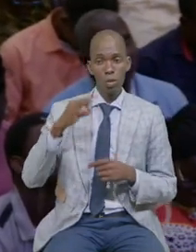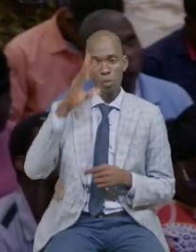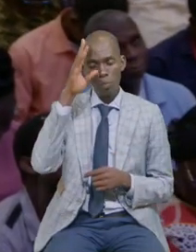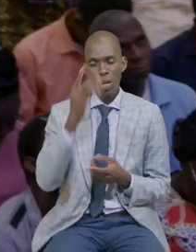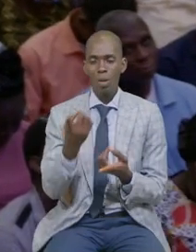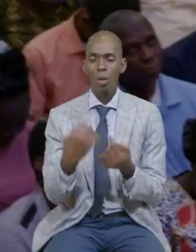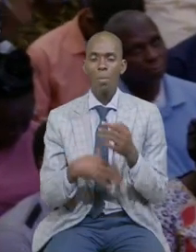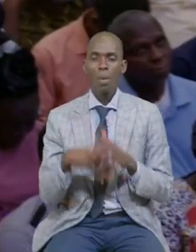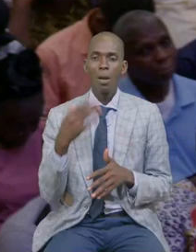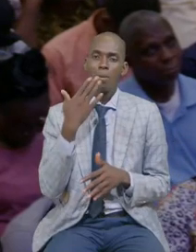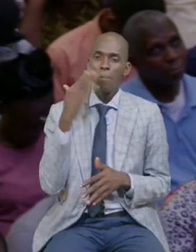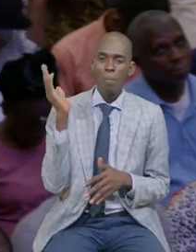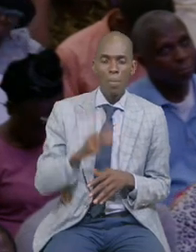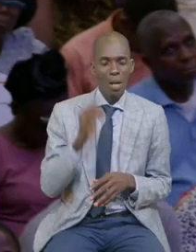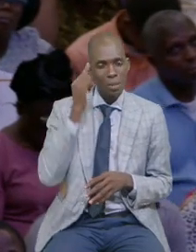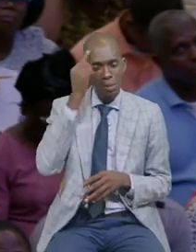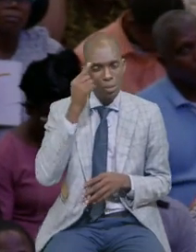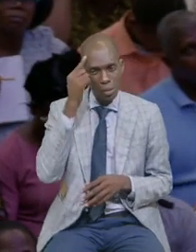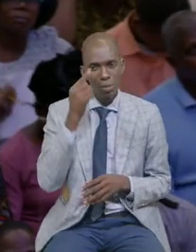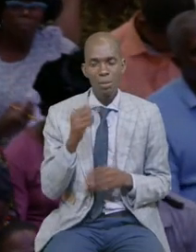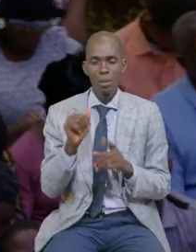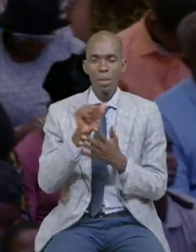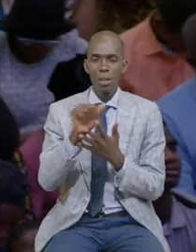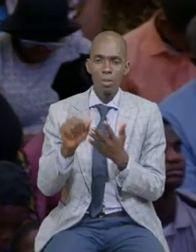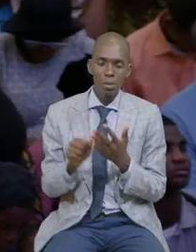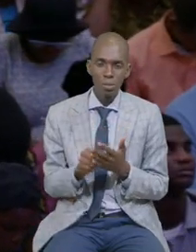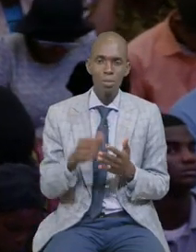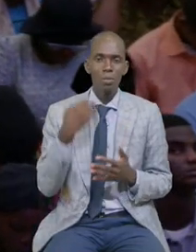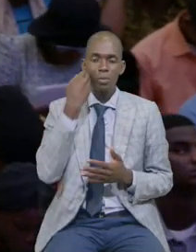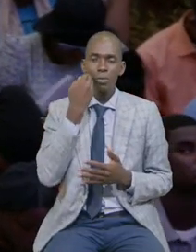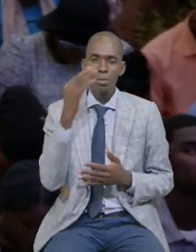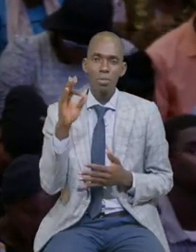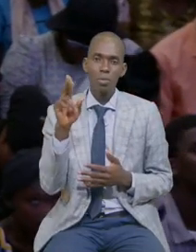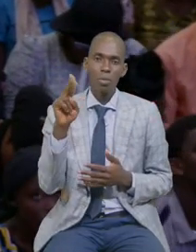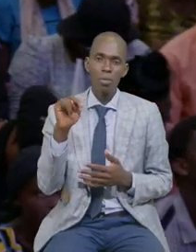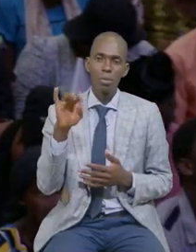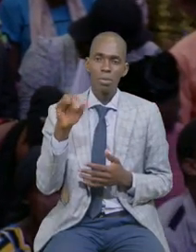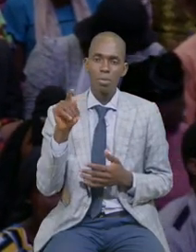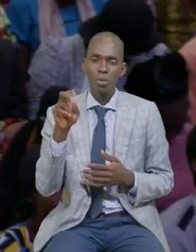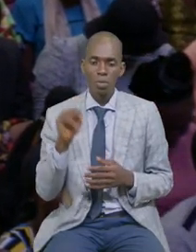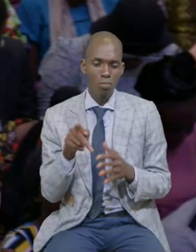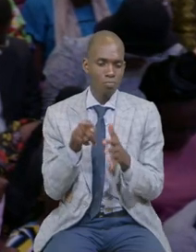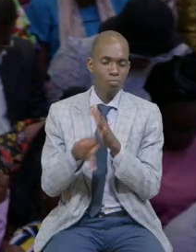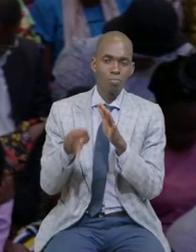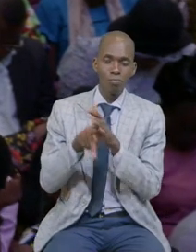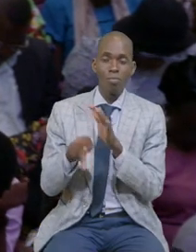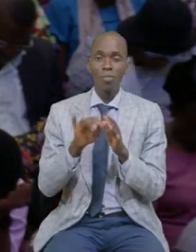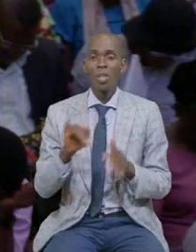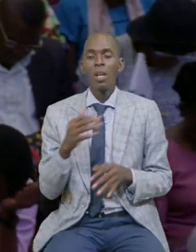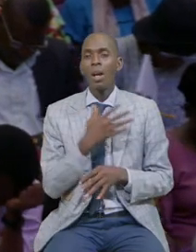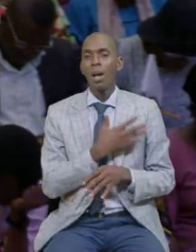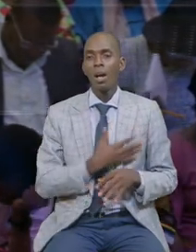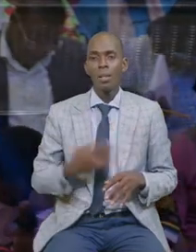evil thoughts, adulteries, fornications, and murders. In verse 22, says, and